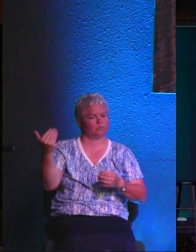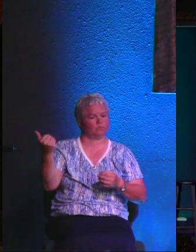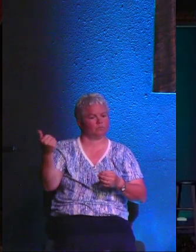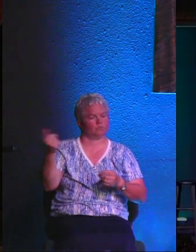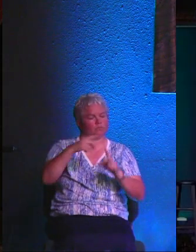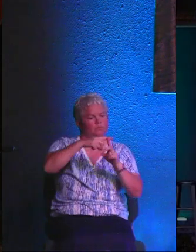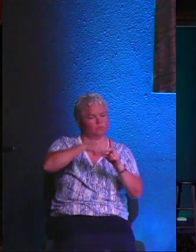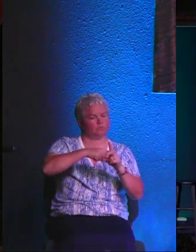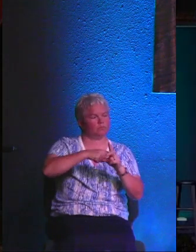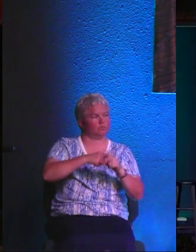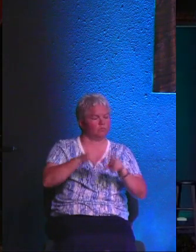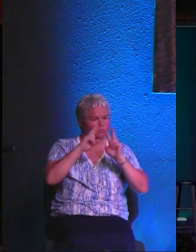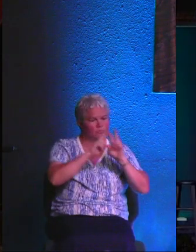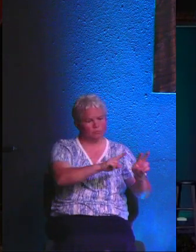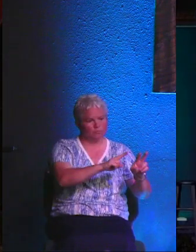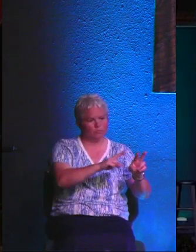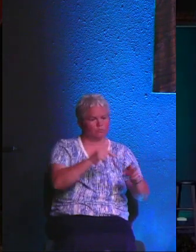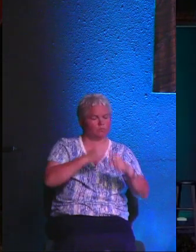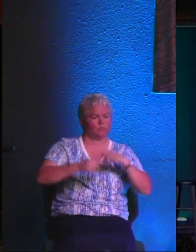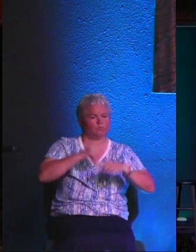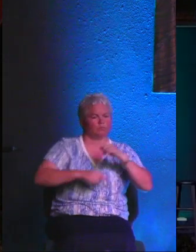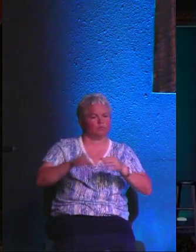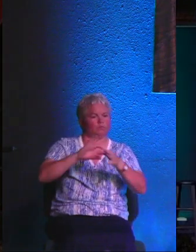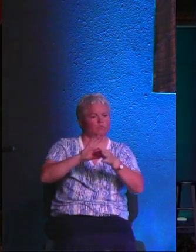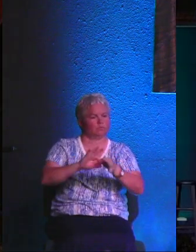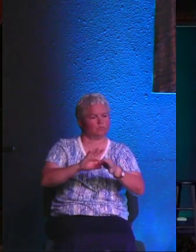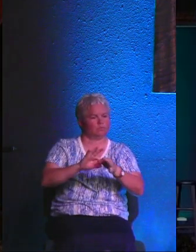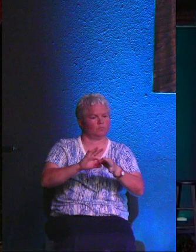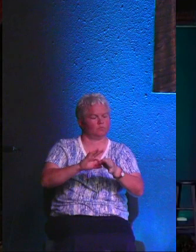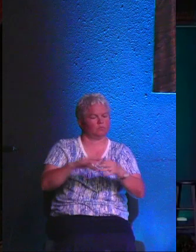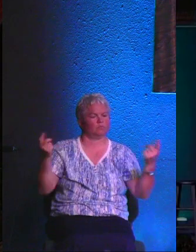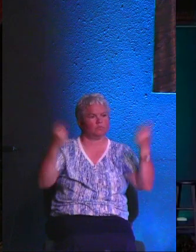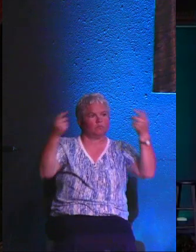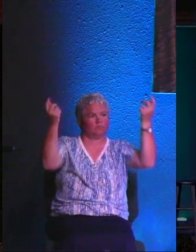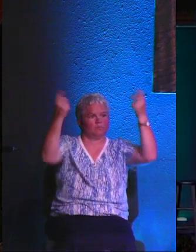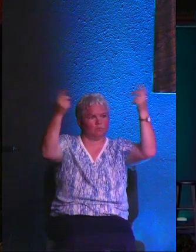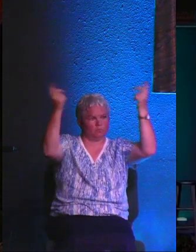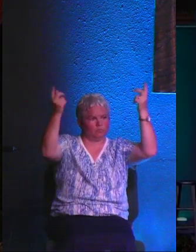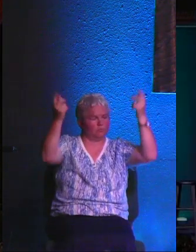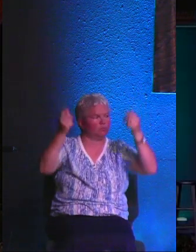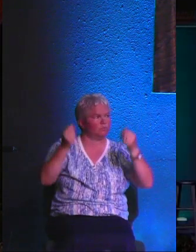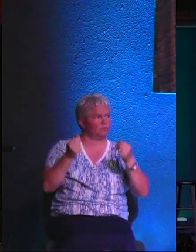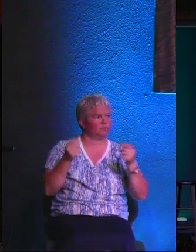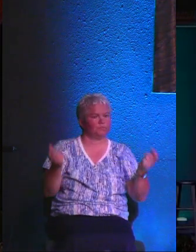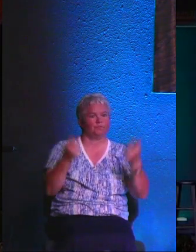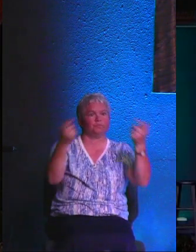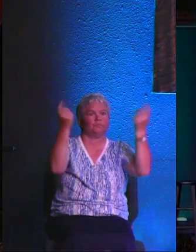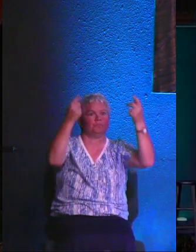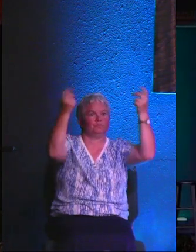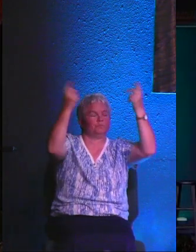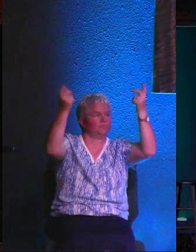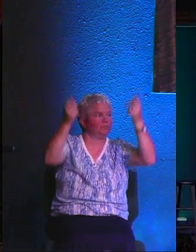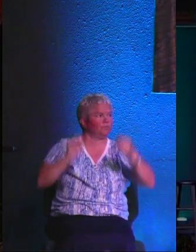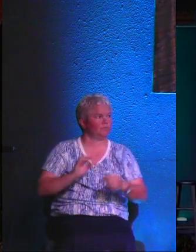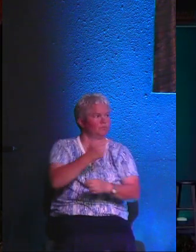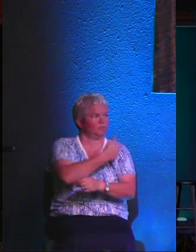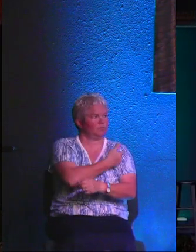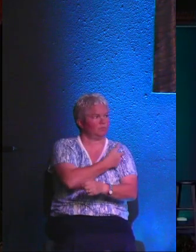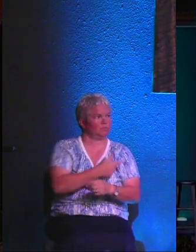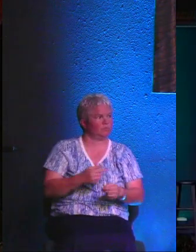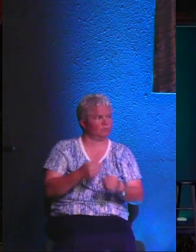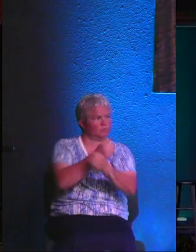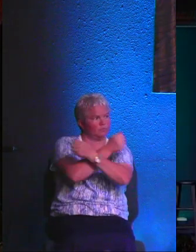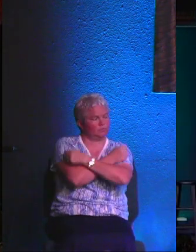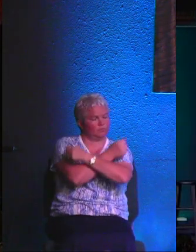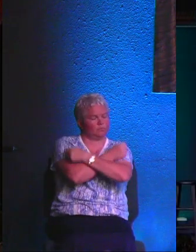months, you are invited to come join us and be a part in that celebration, because it is a celebration, and we love